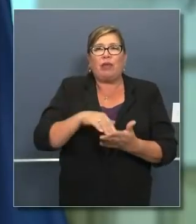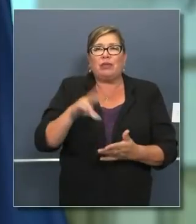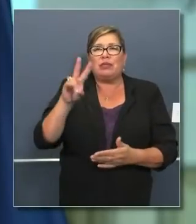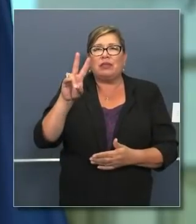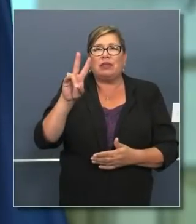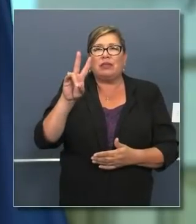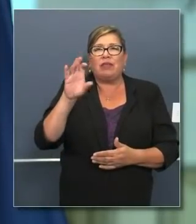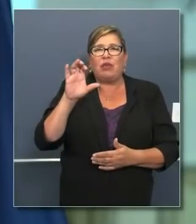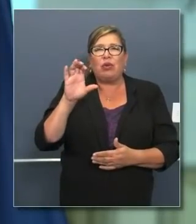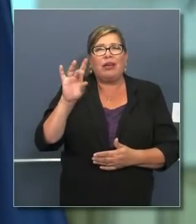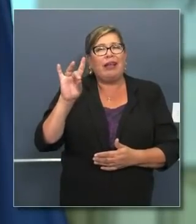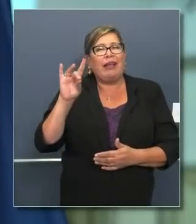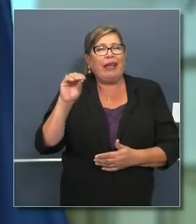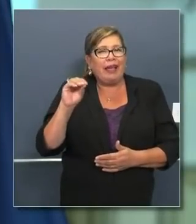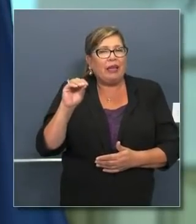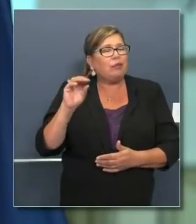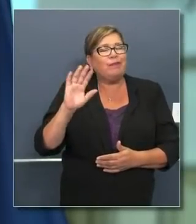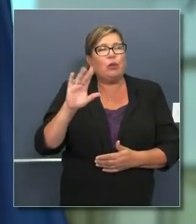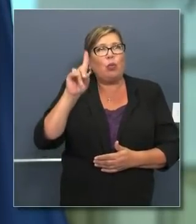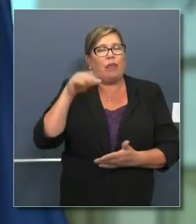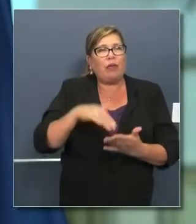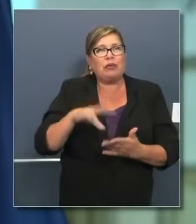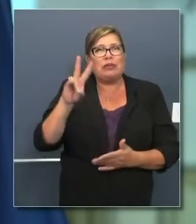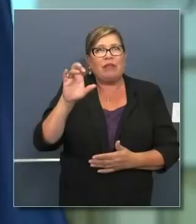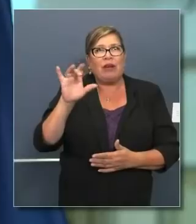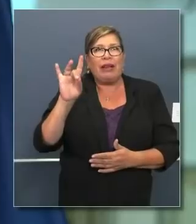1,780, I think it's 1,785